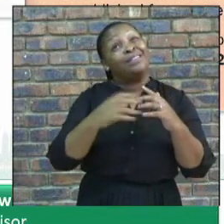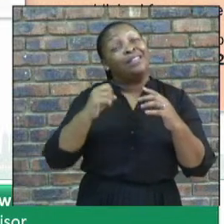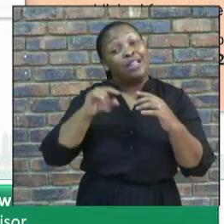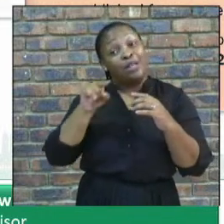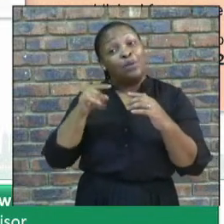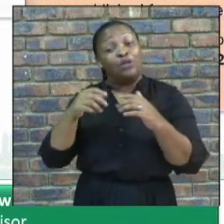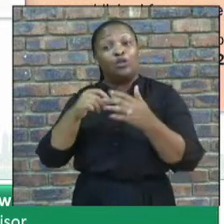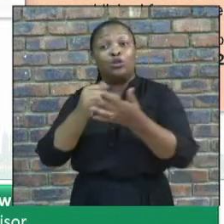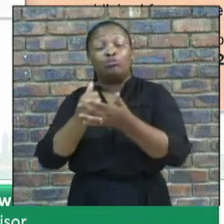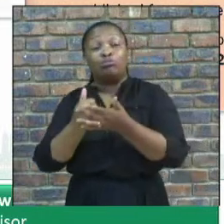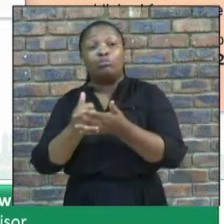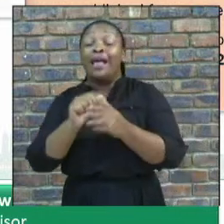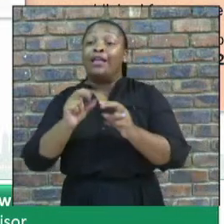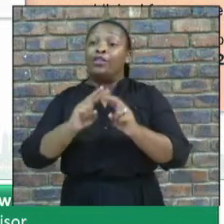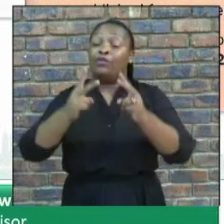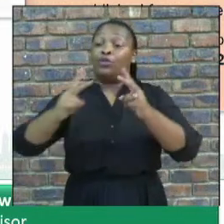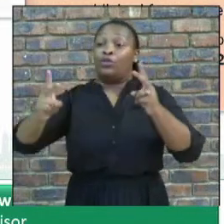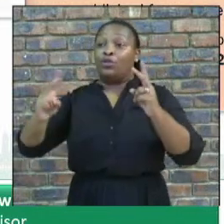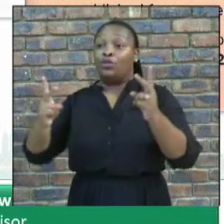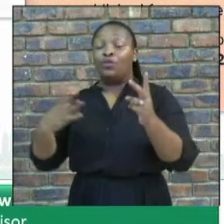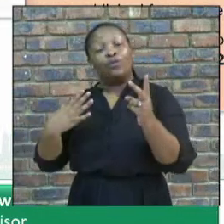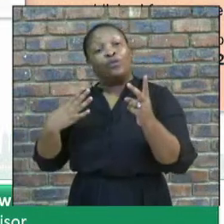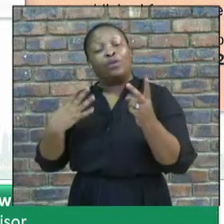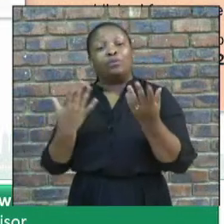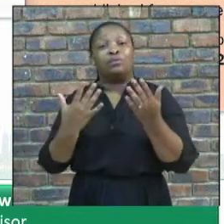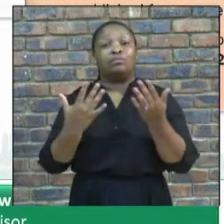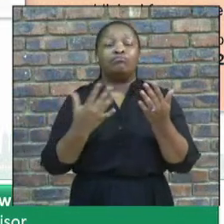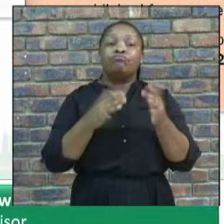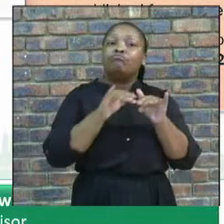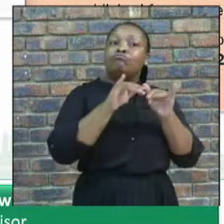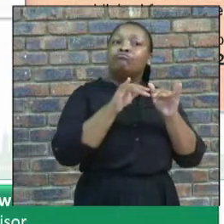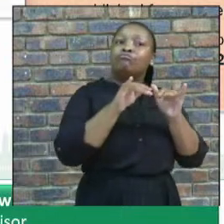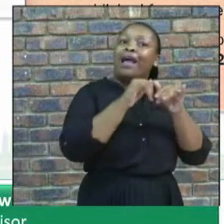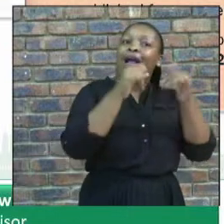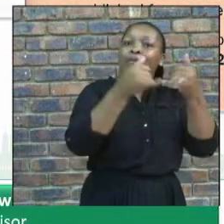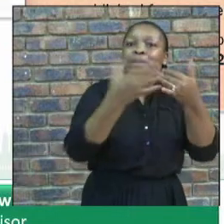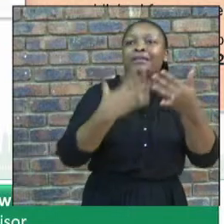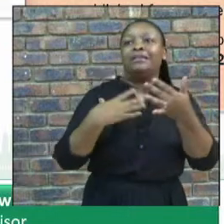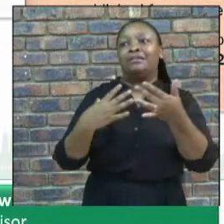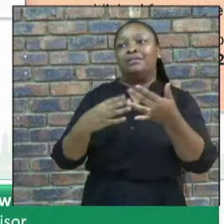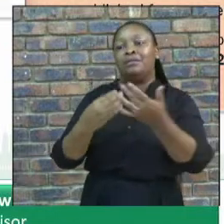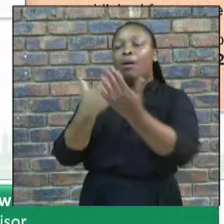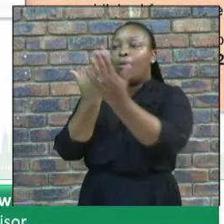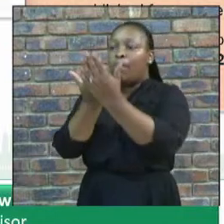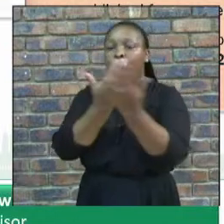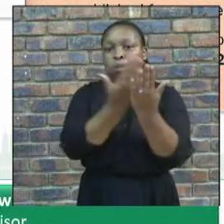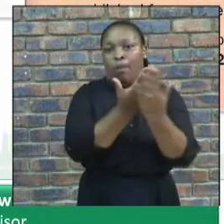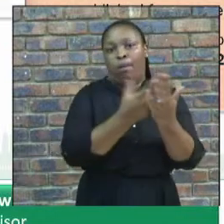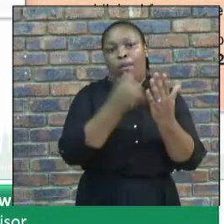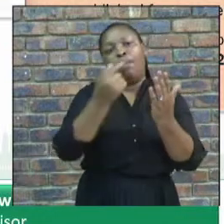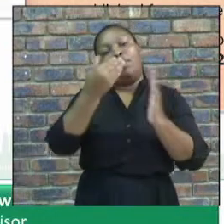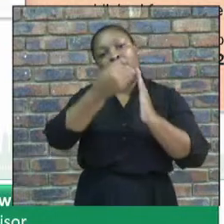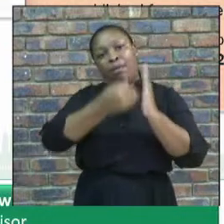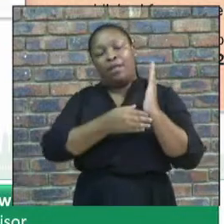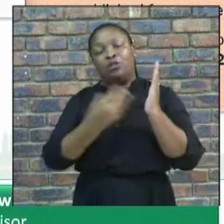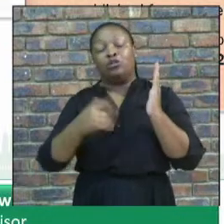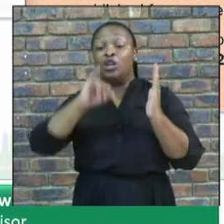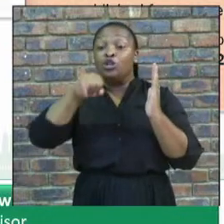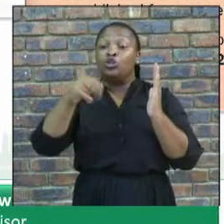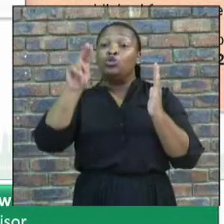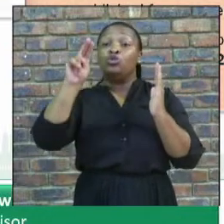and affected parties to submit their written inputs. And in June